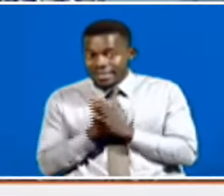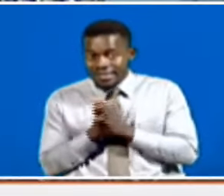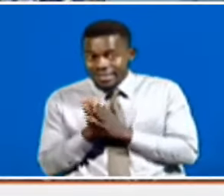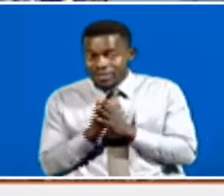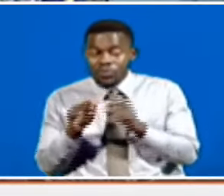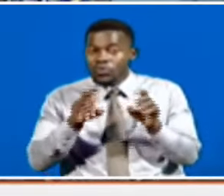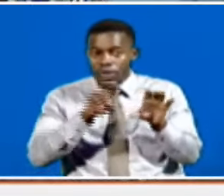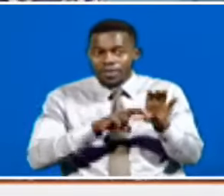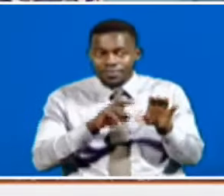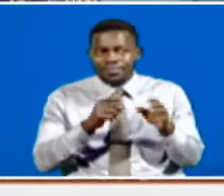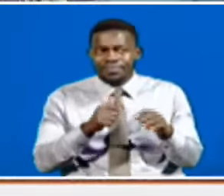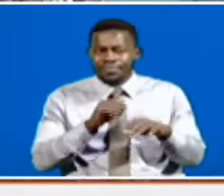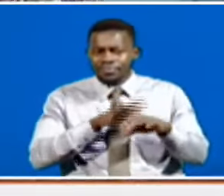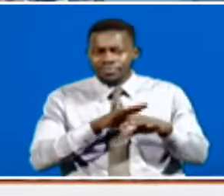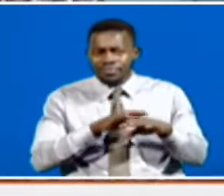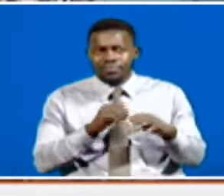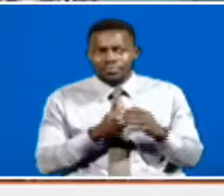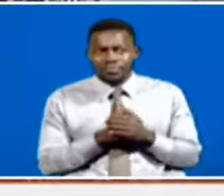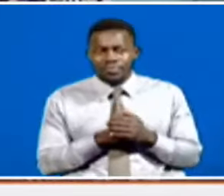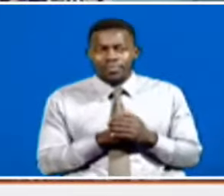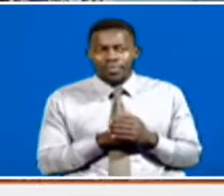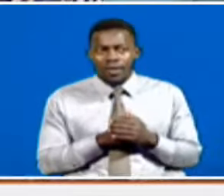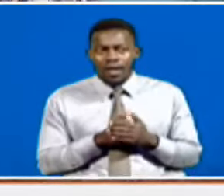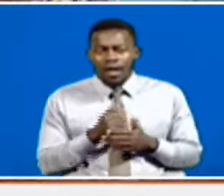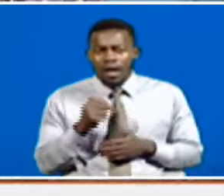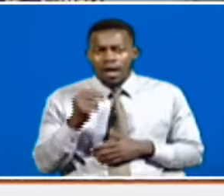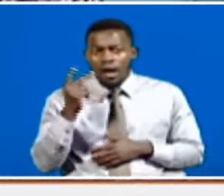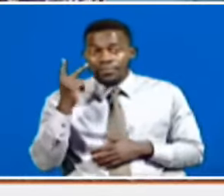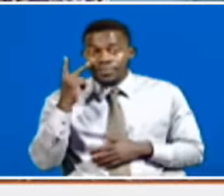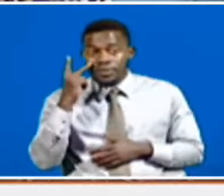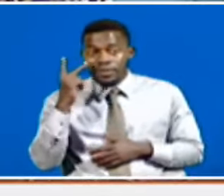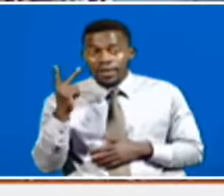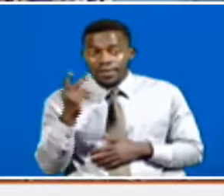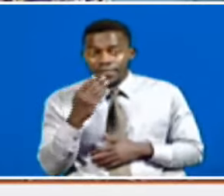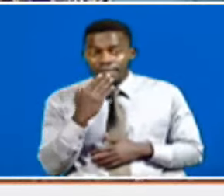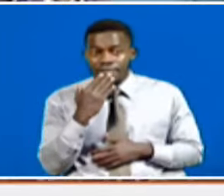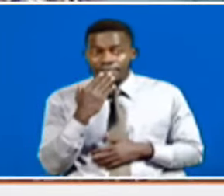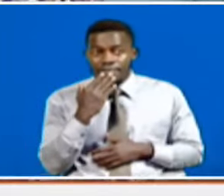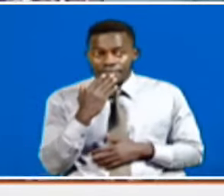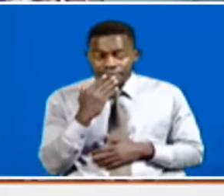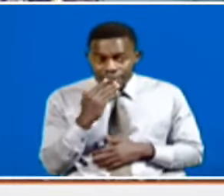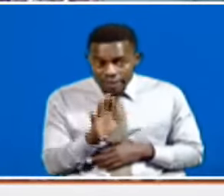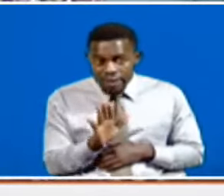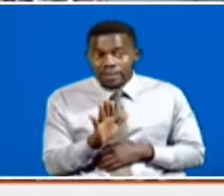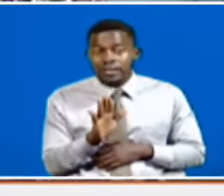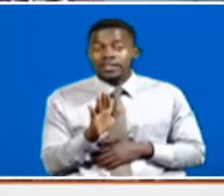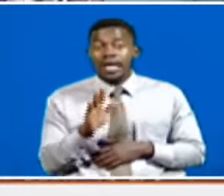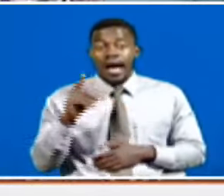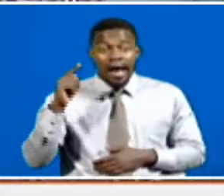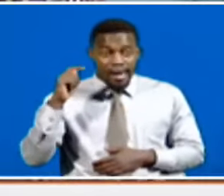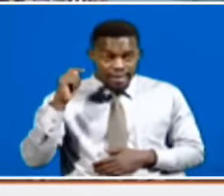that mean? Thank you. I think this clip that has just passed is a testimony